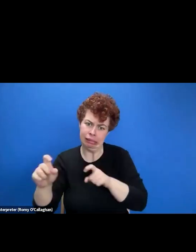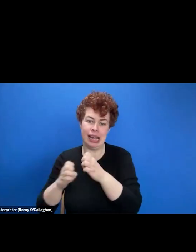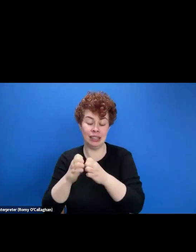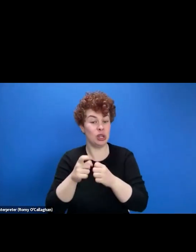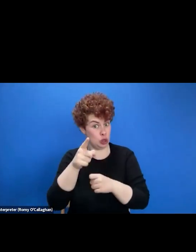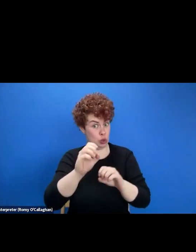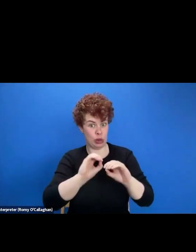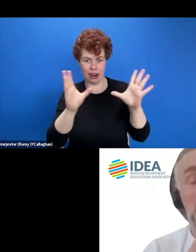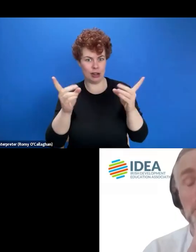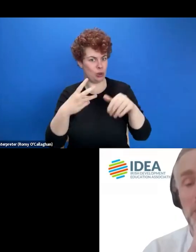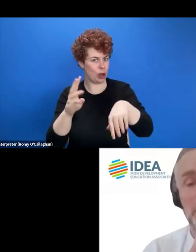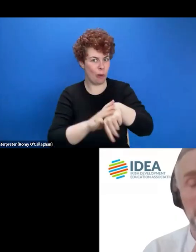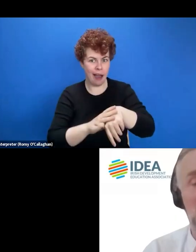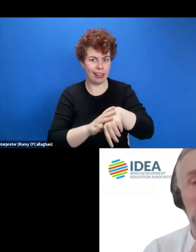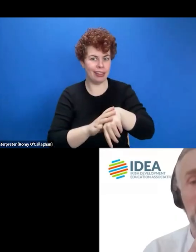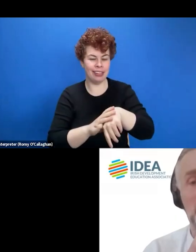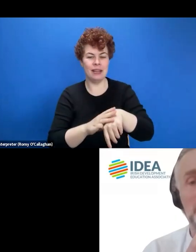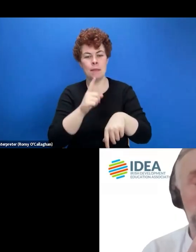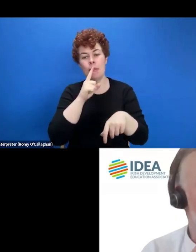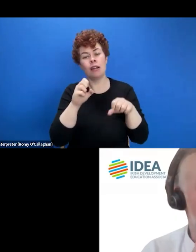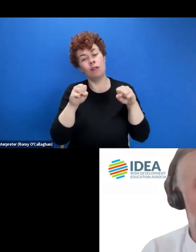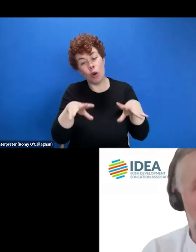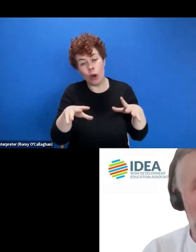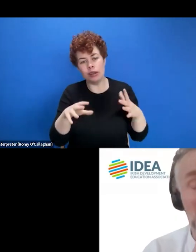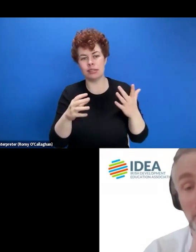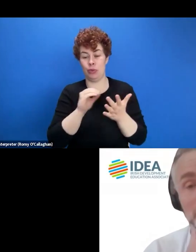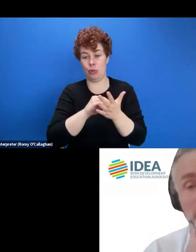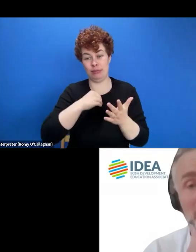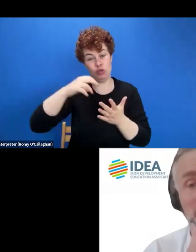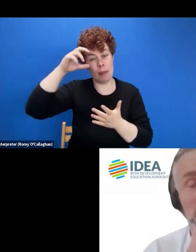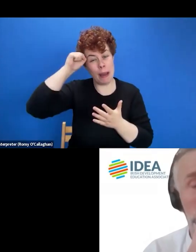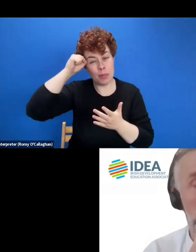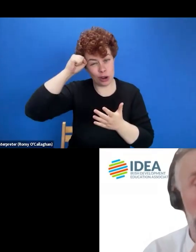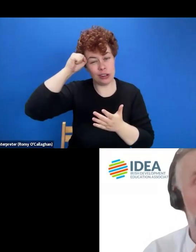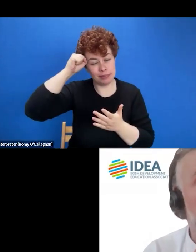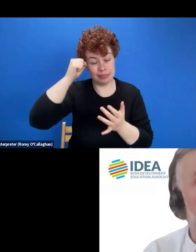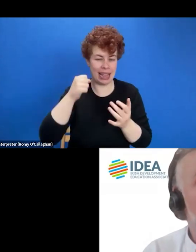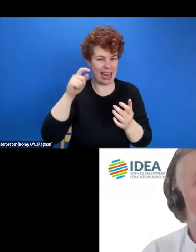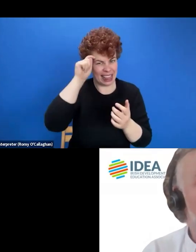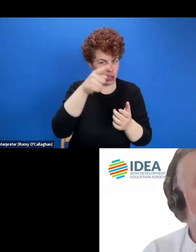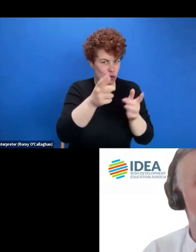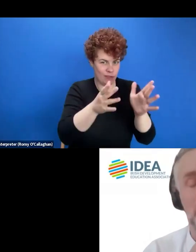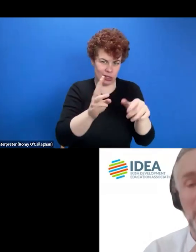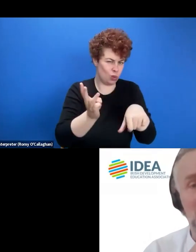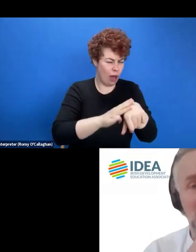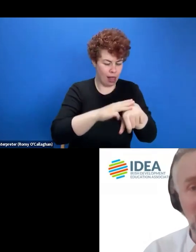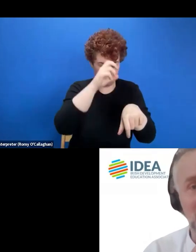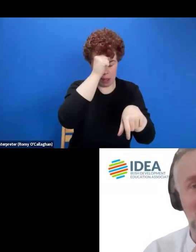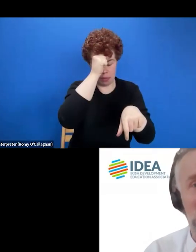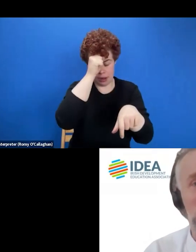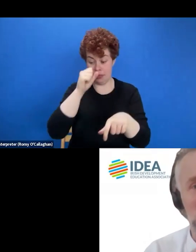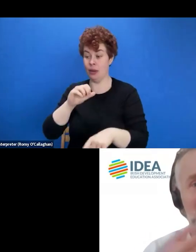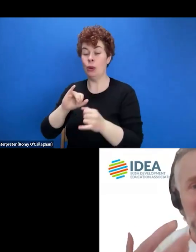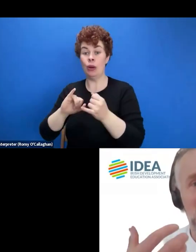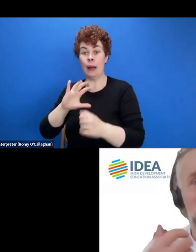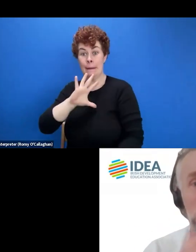very well. But I suppose we also have to remember, as I think you have done so well, that it is the Palestinians